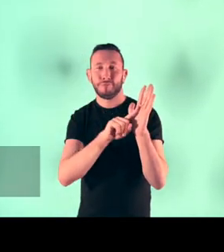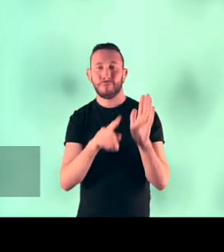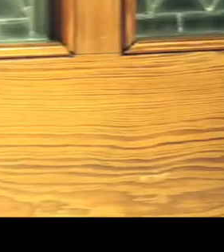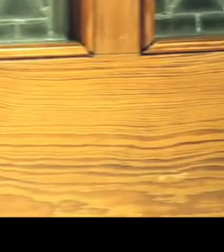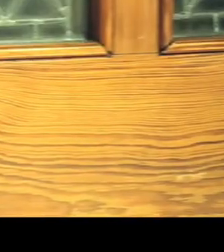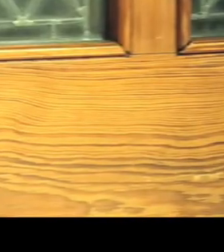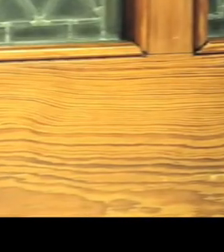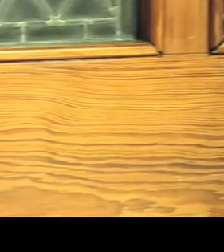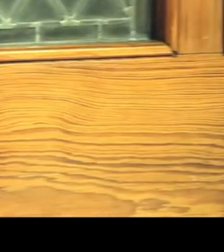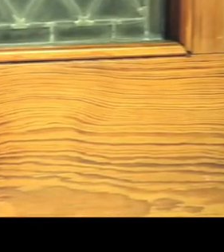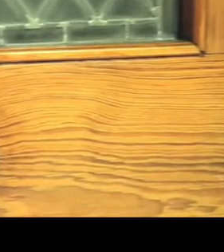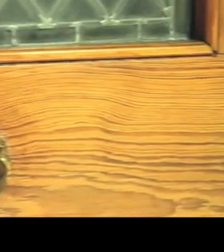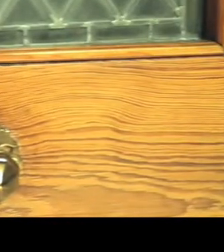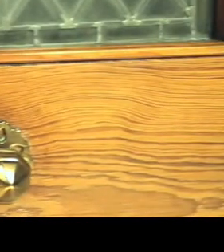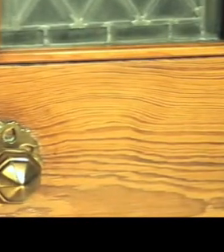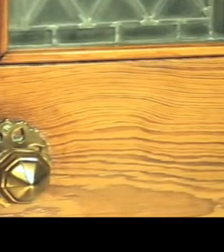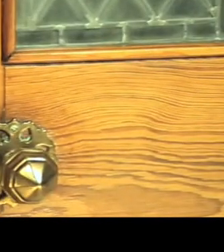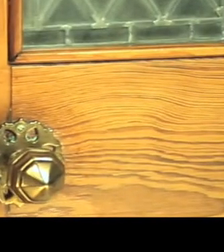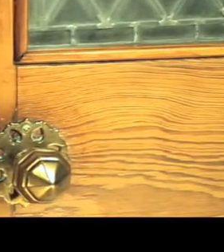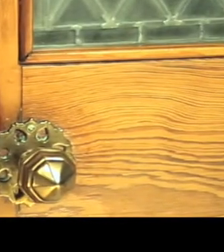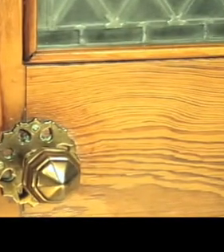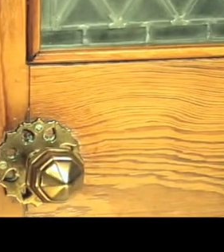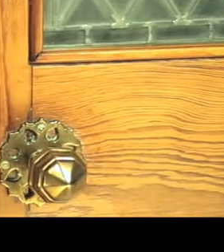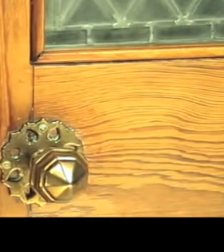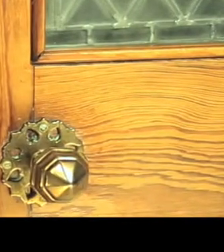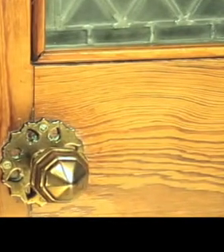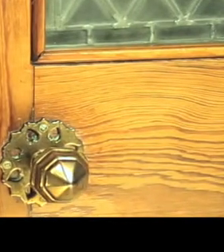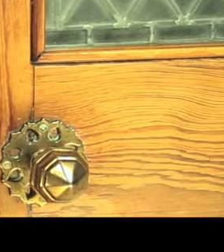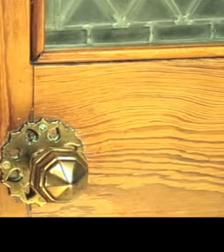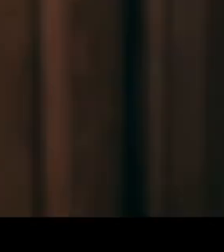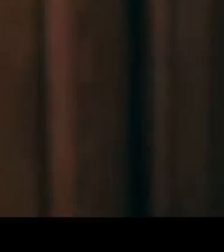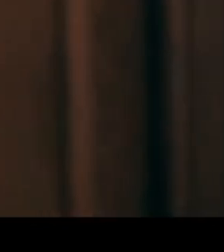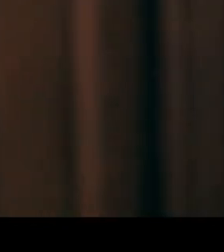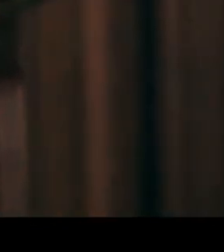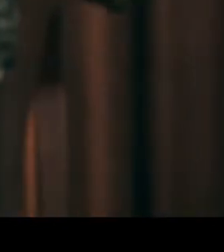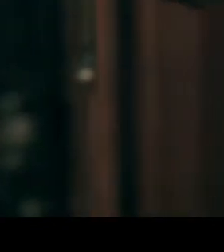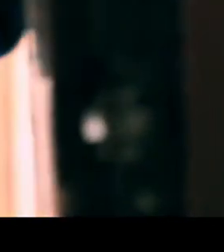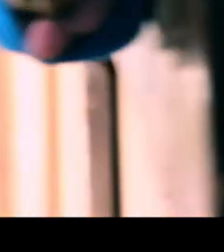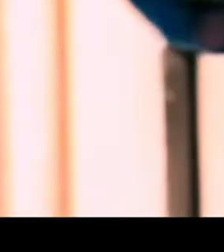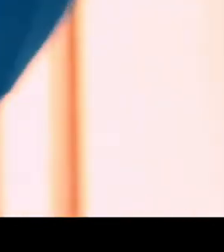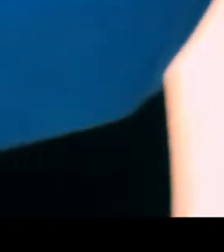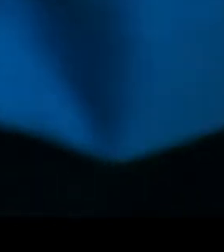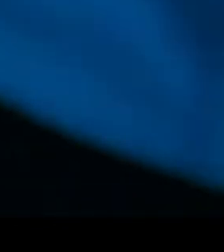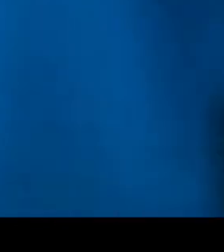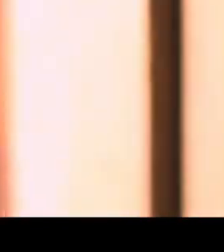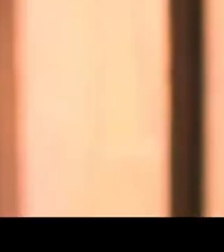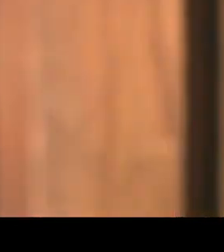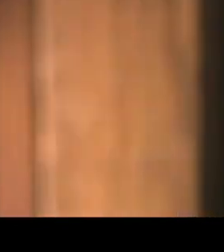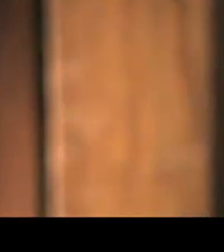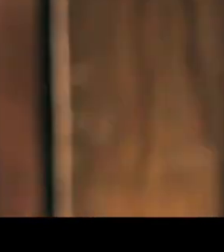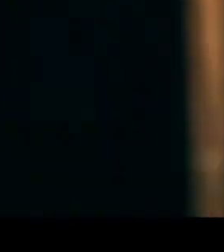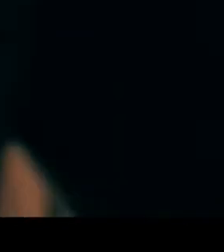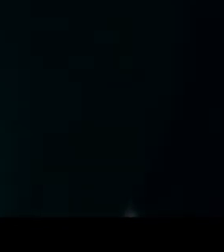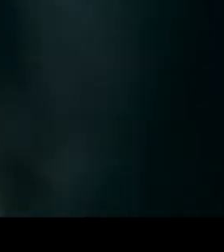place. Through the door into a chapel, light falls onto the Gothic arches of the altar. The door opens and a